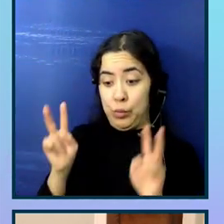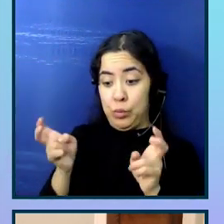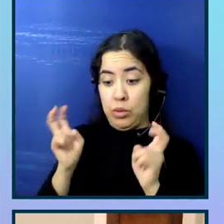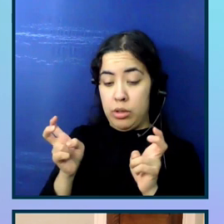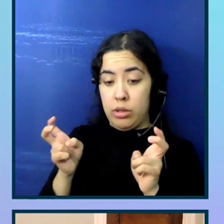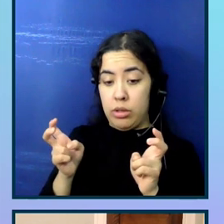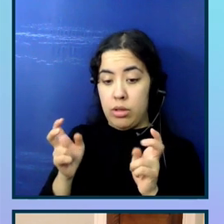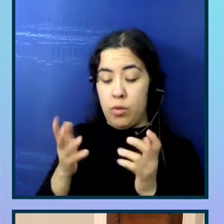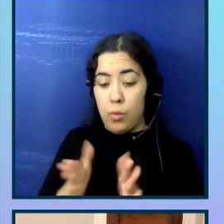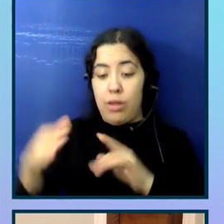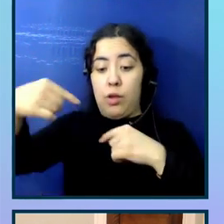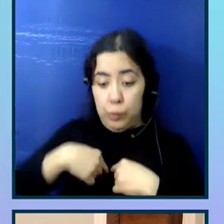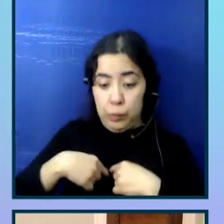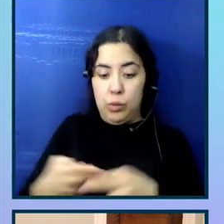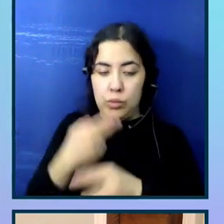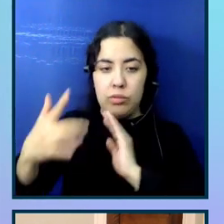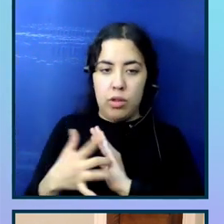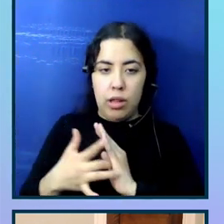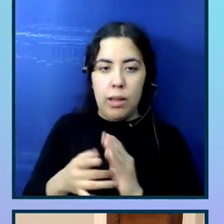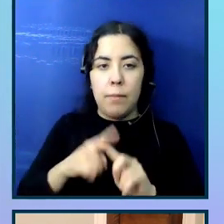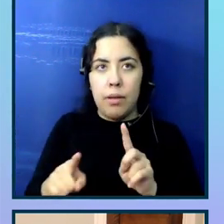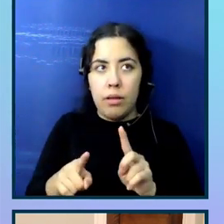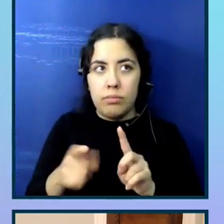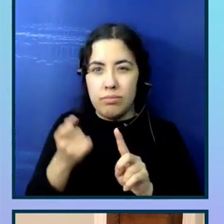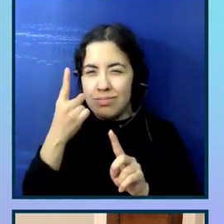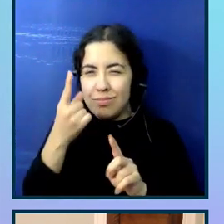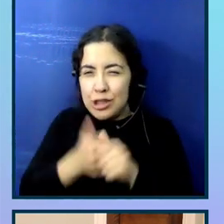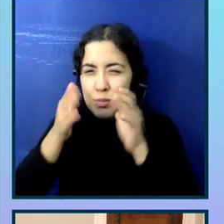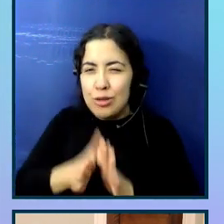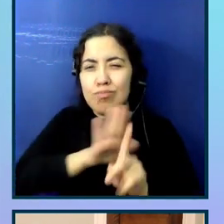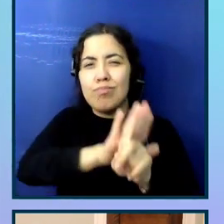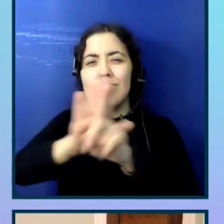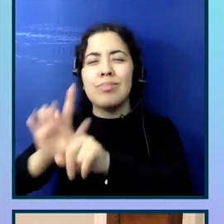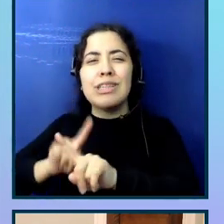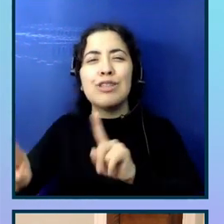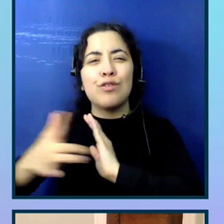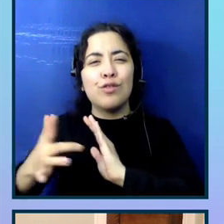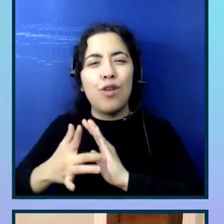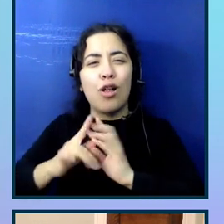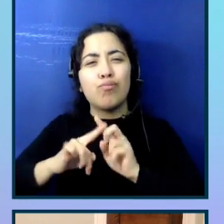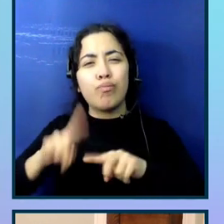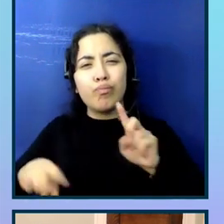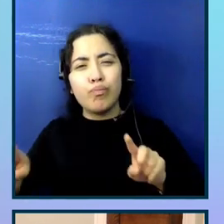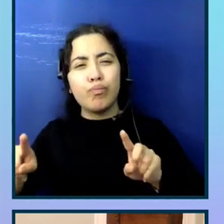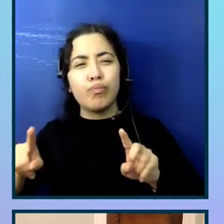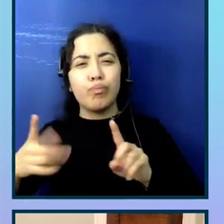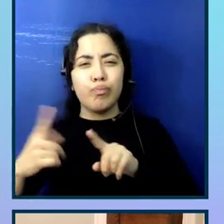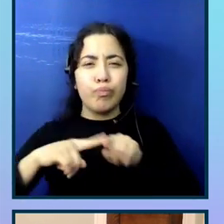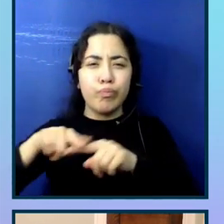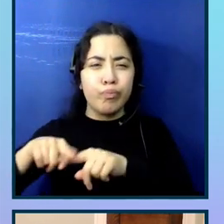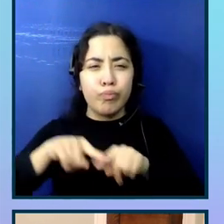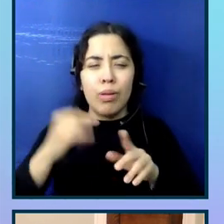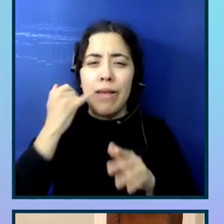and how you use technology. But everyone uses technology differently. And if you want to create accessible